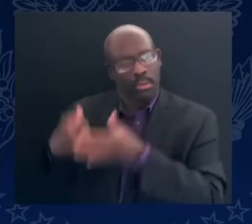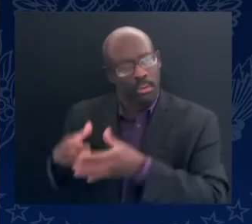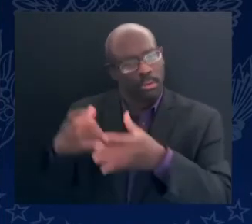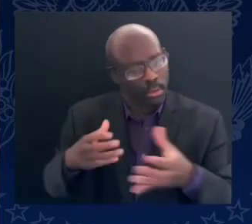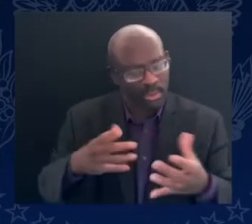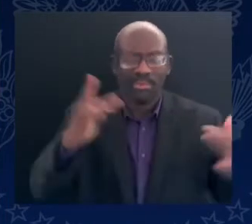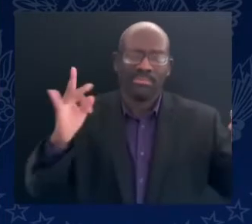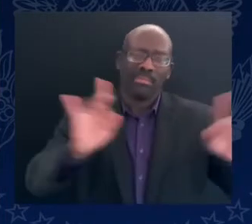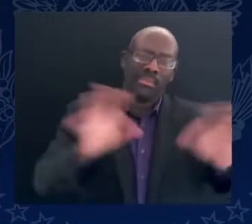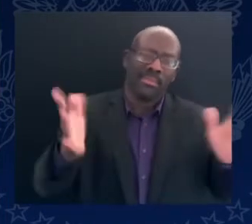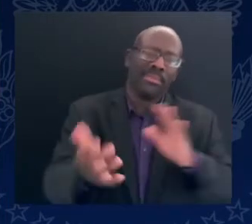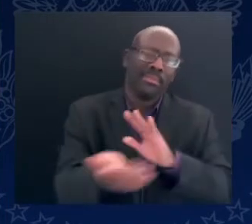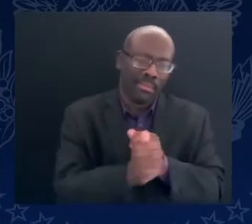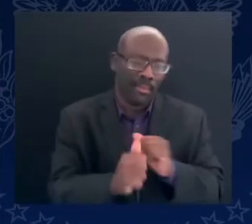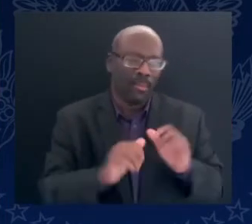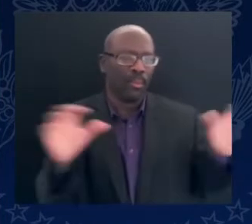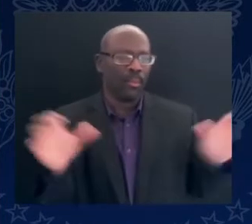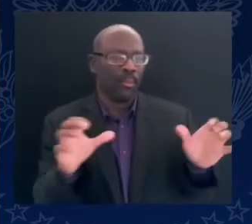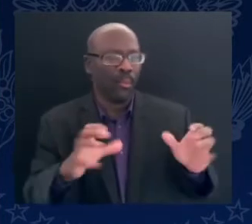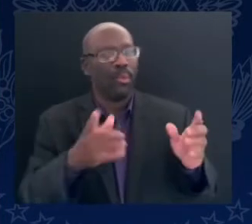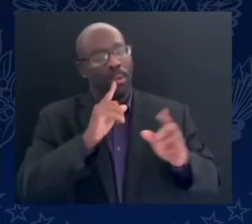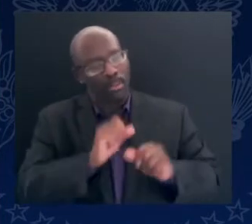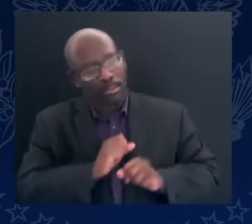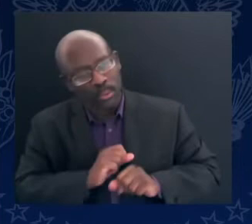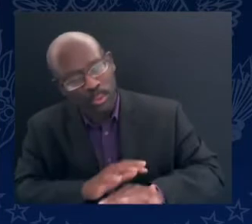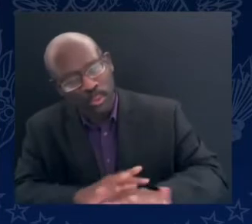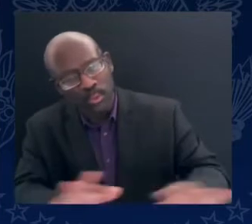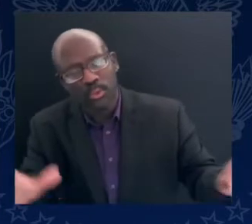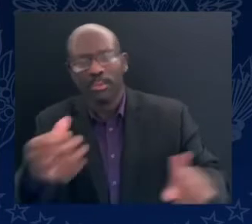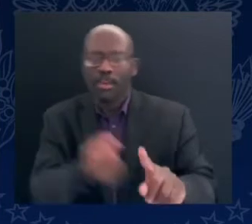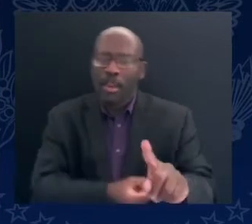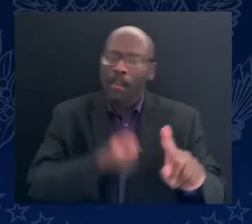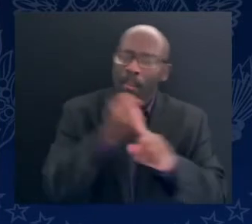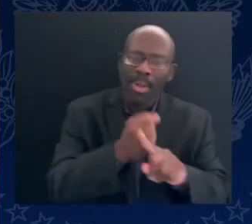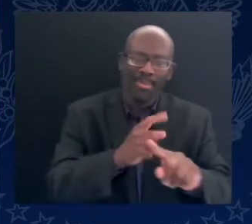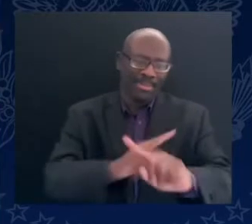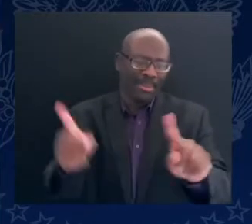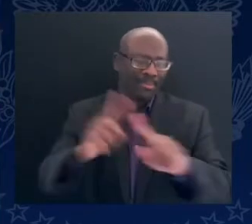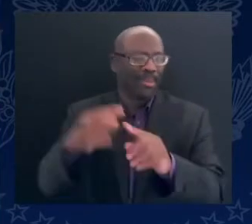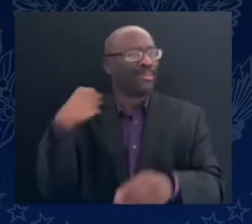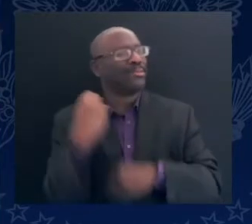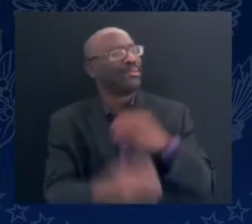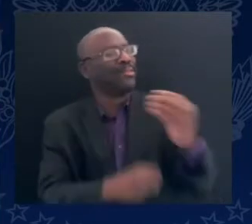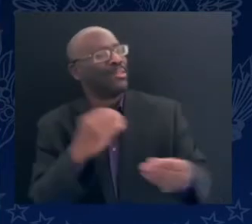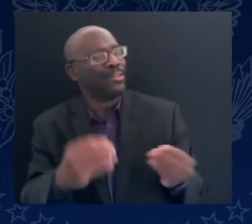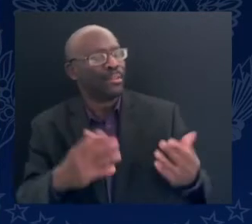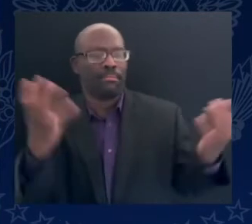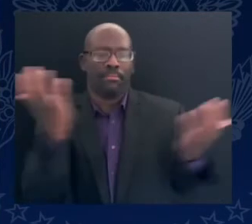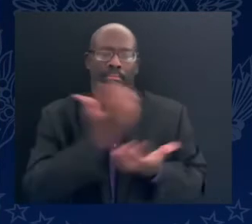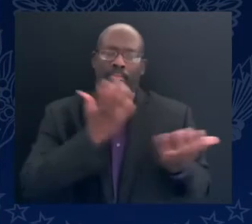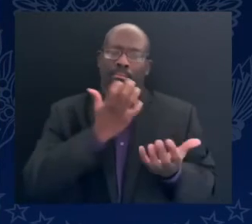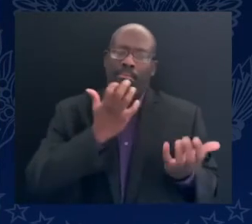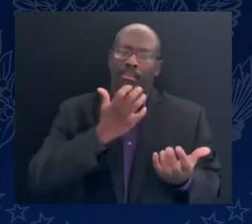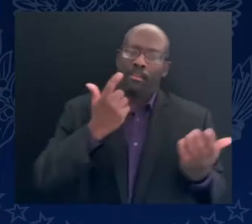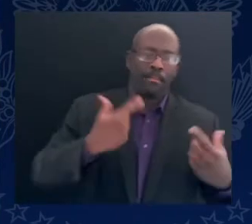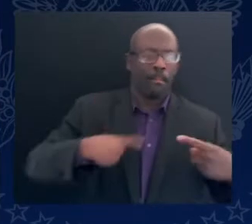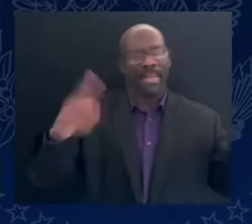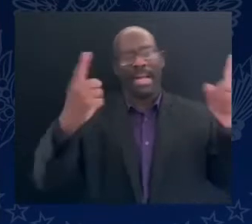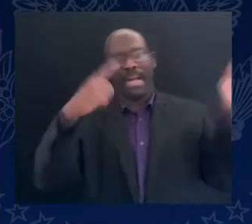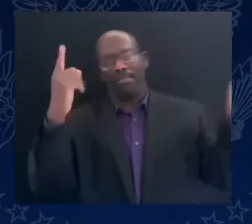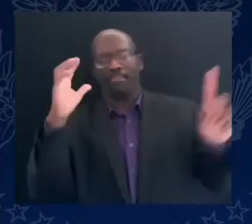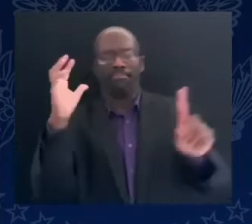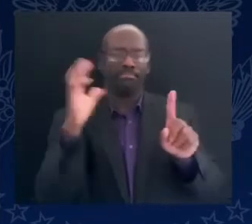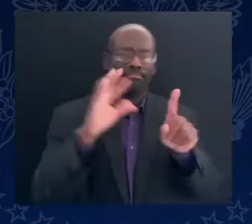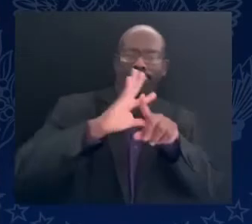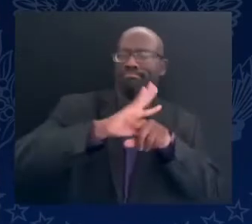He's like this big celebrity, and but to us, he's our friend. That fool was wearing a Donald Duck